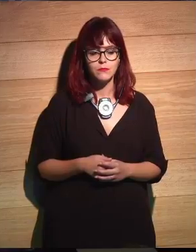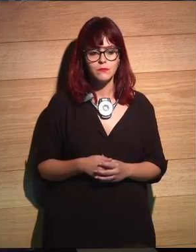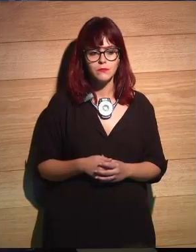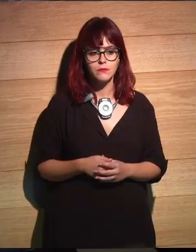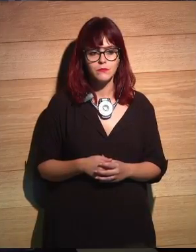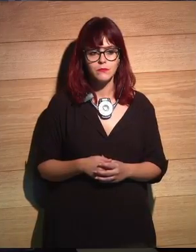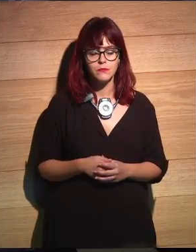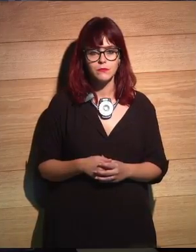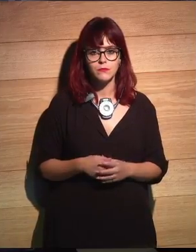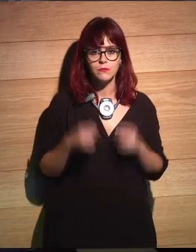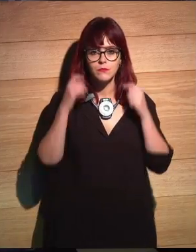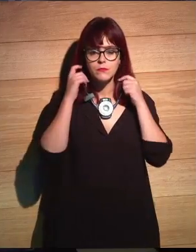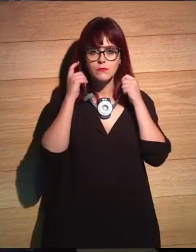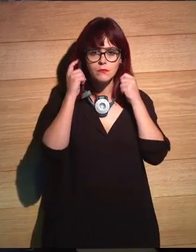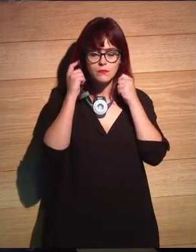Two things.